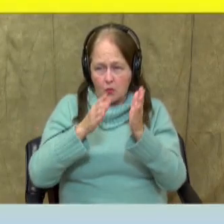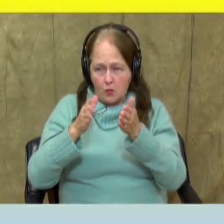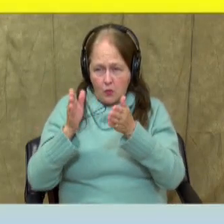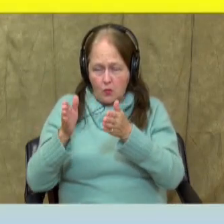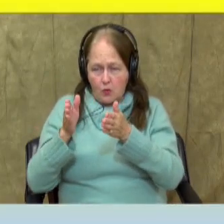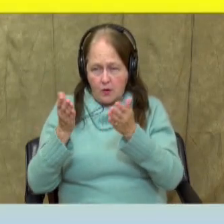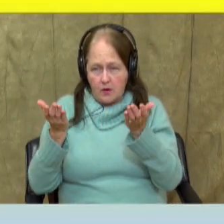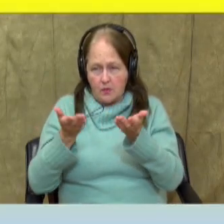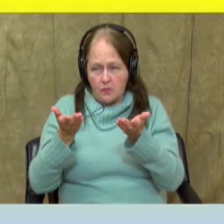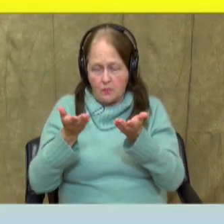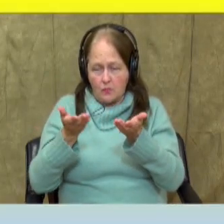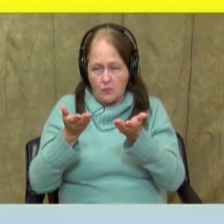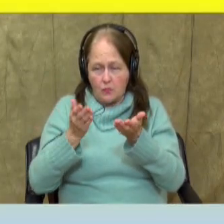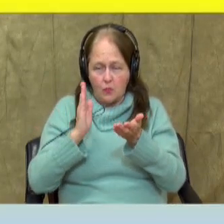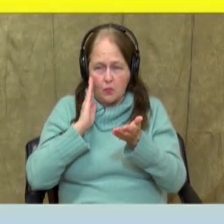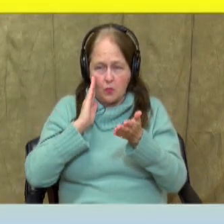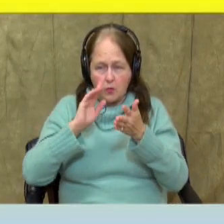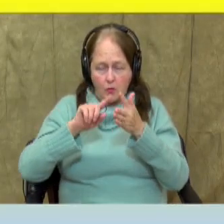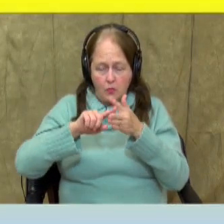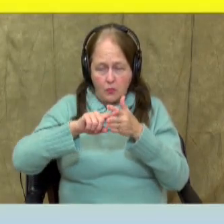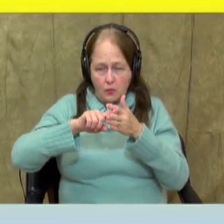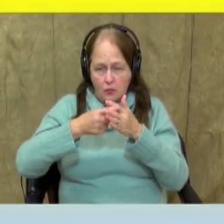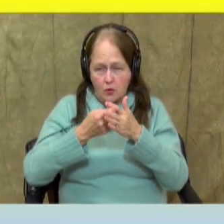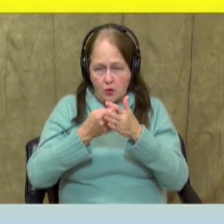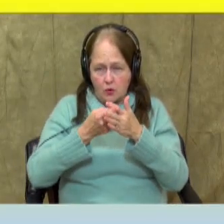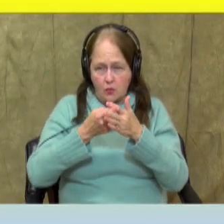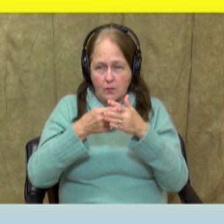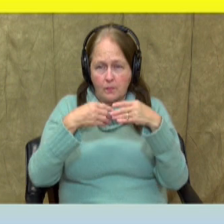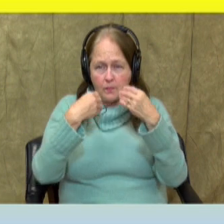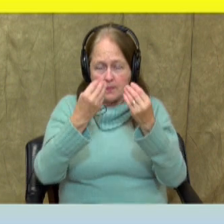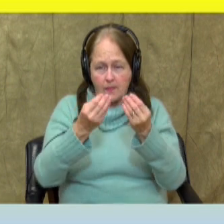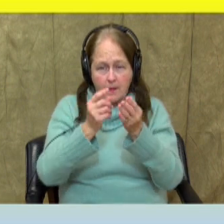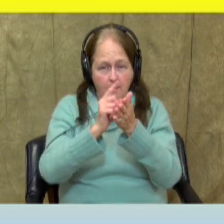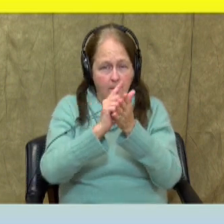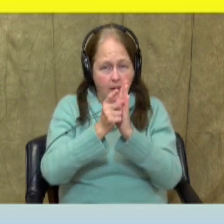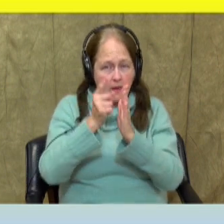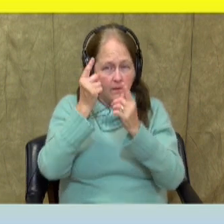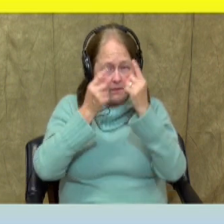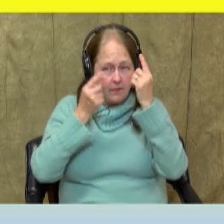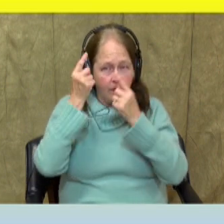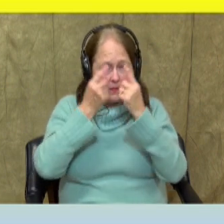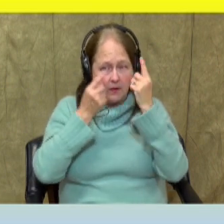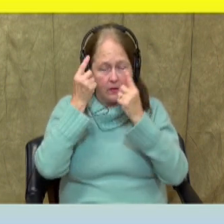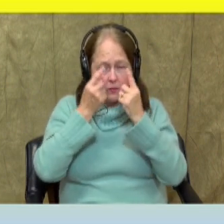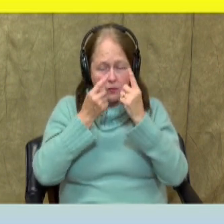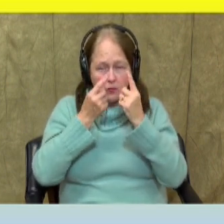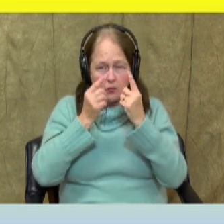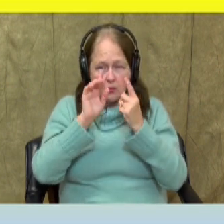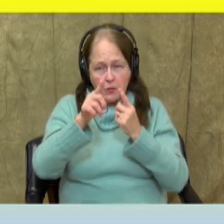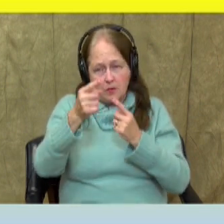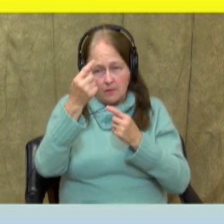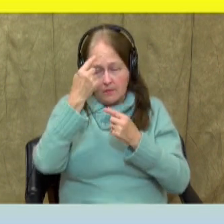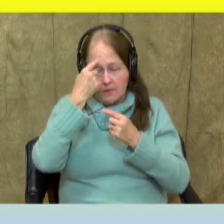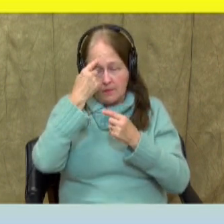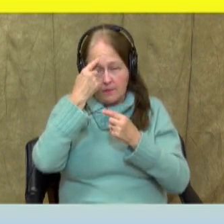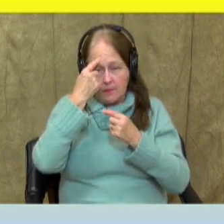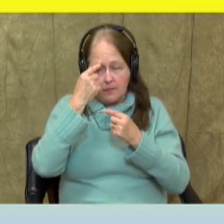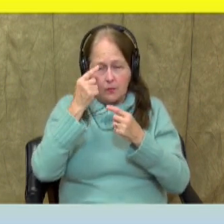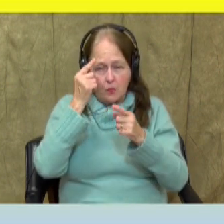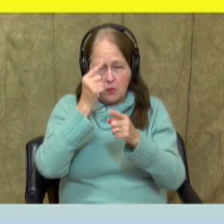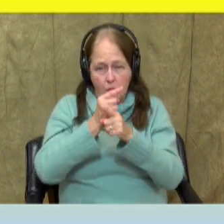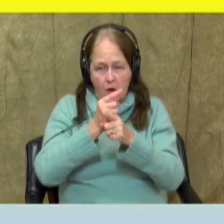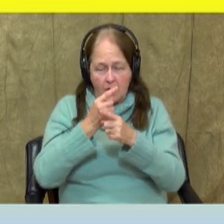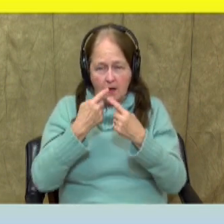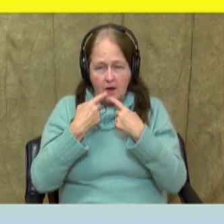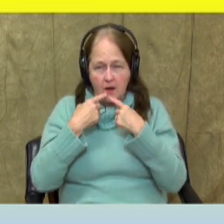over here. And I'm going to give you a minute to think in your head what you think is the